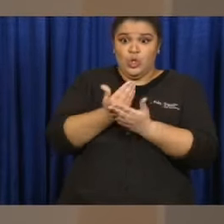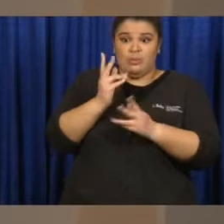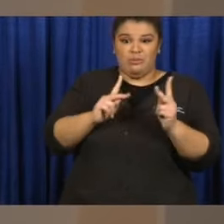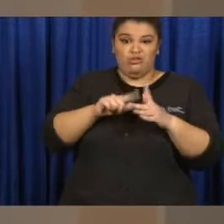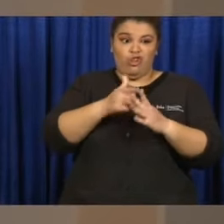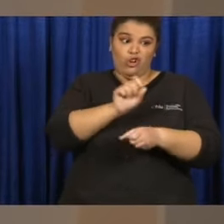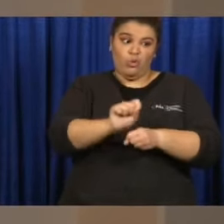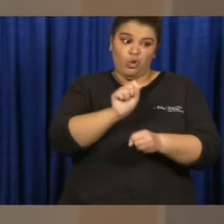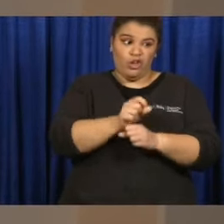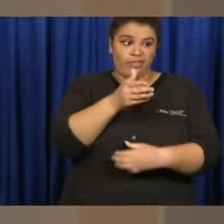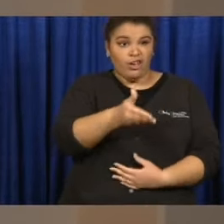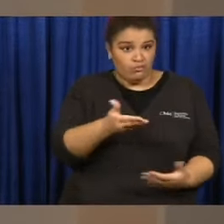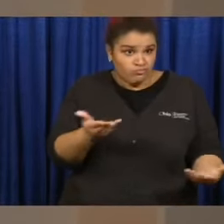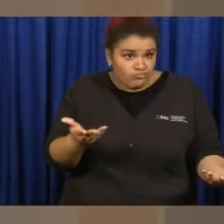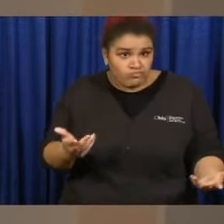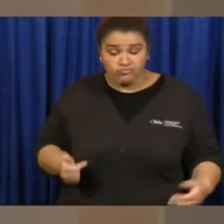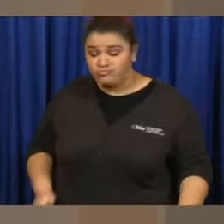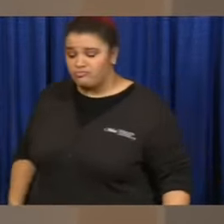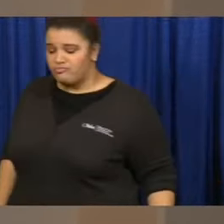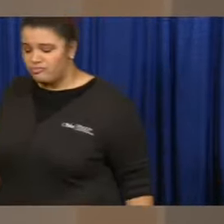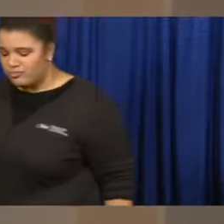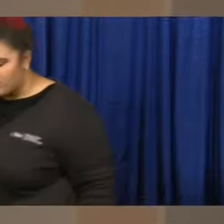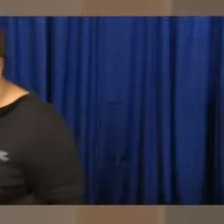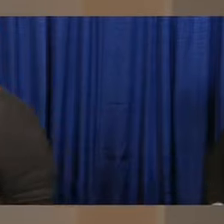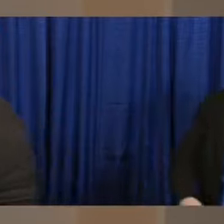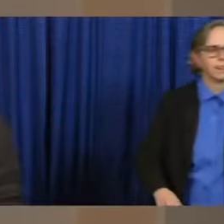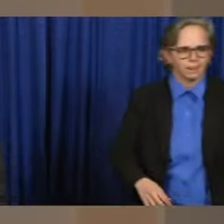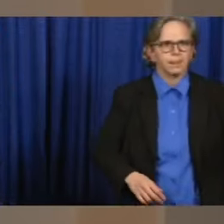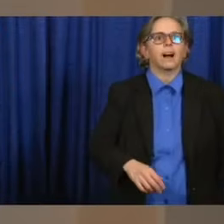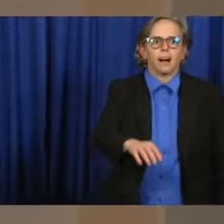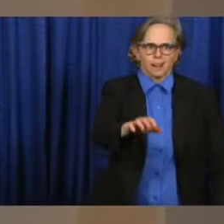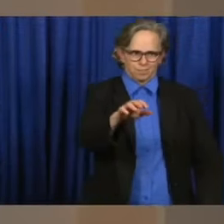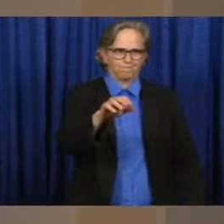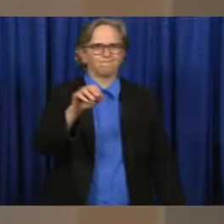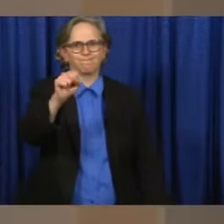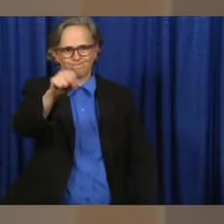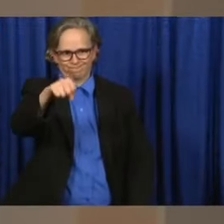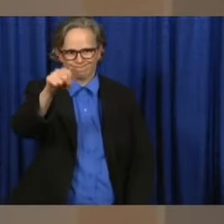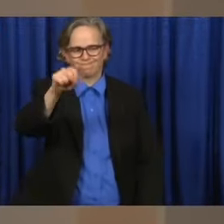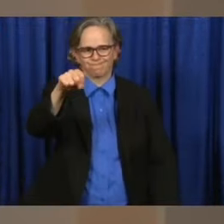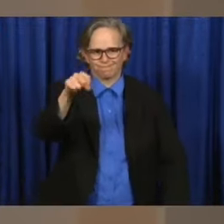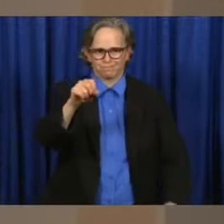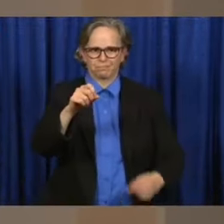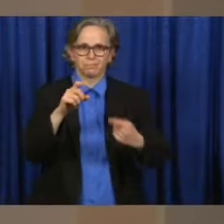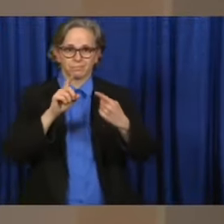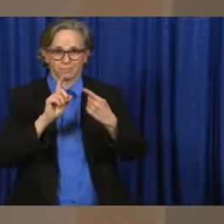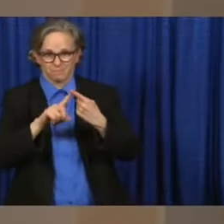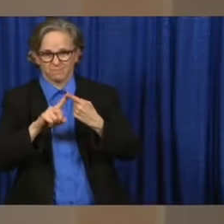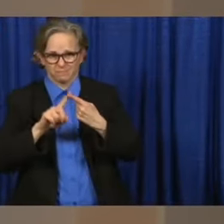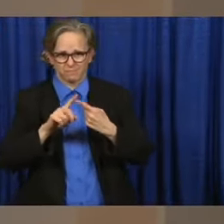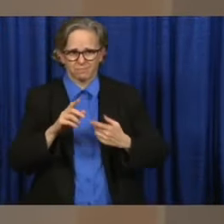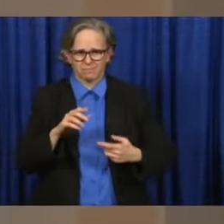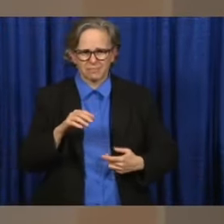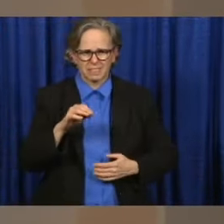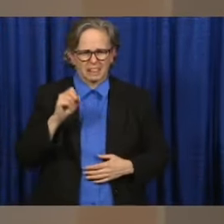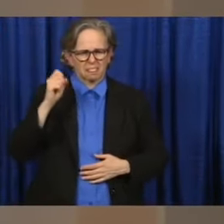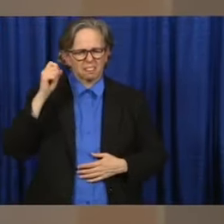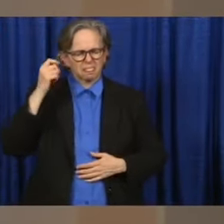in? Well, first of all, I think that one of the things that the governor mentioned earlier